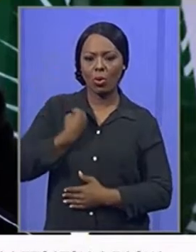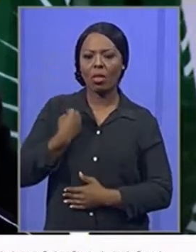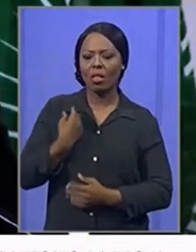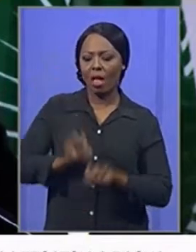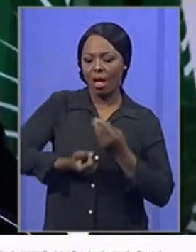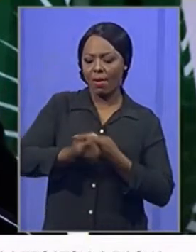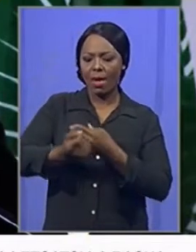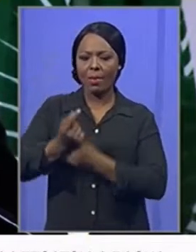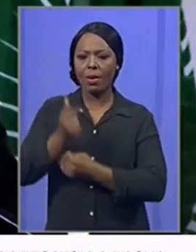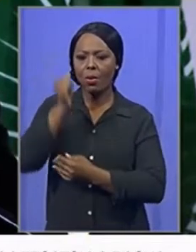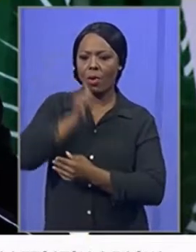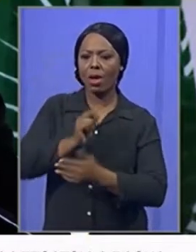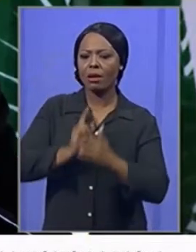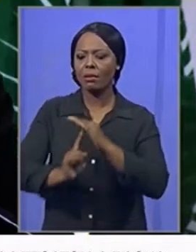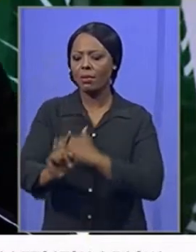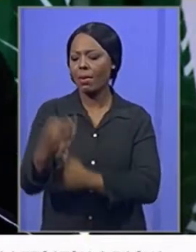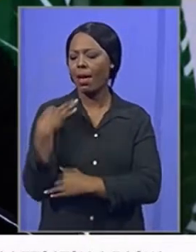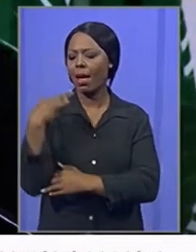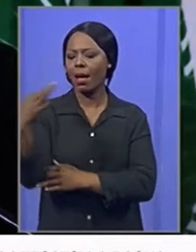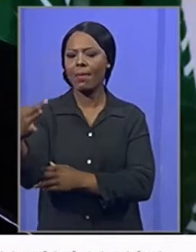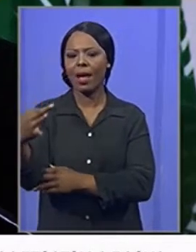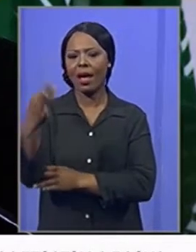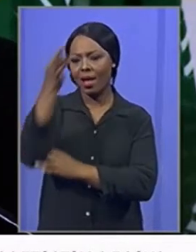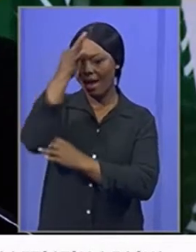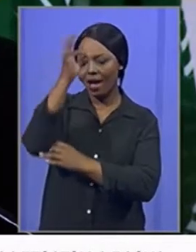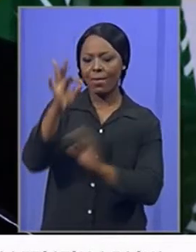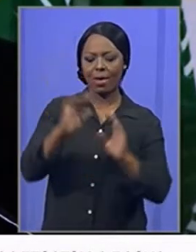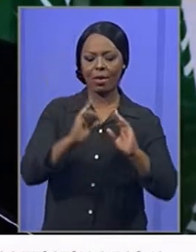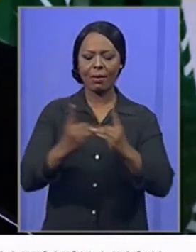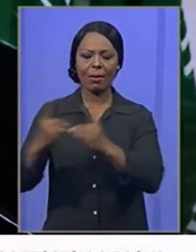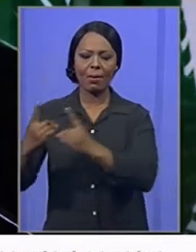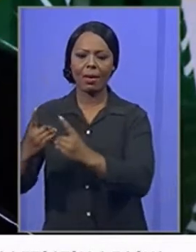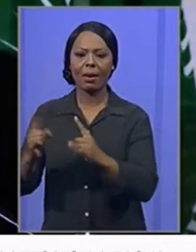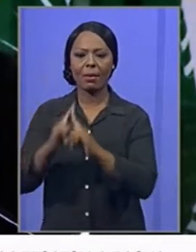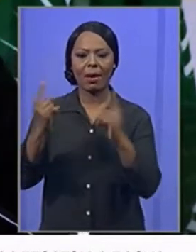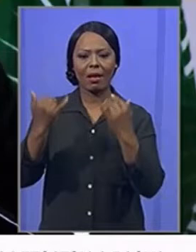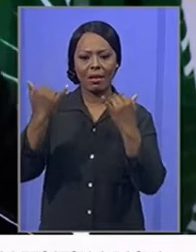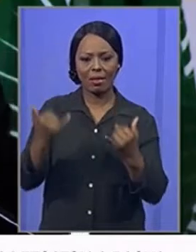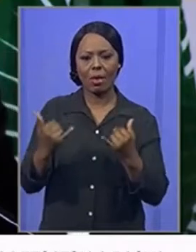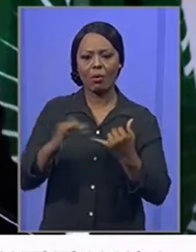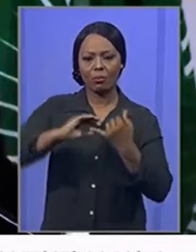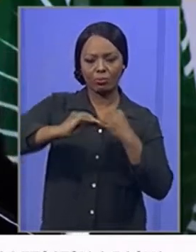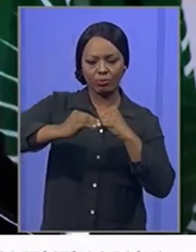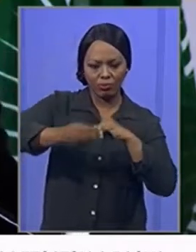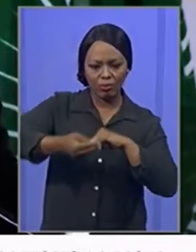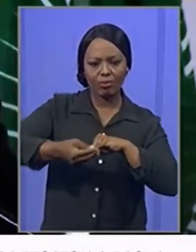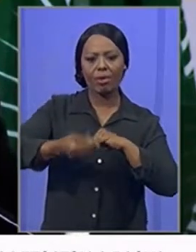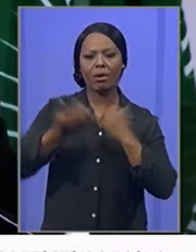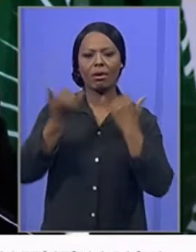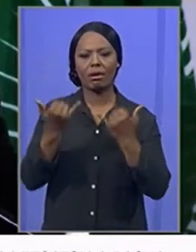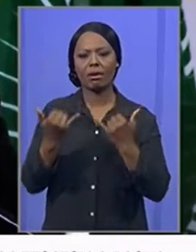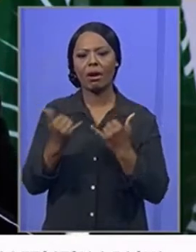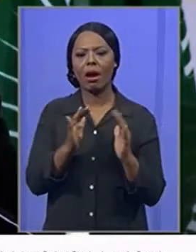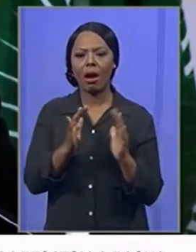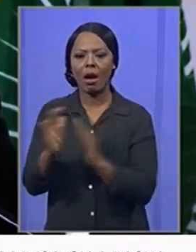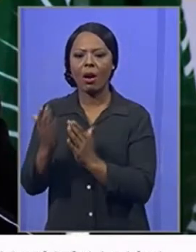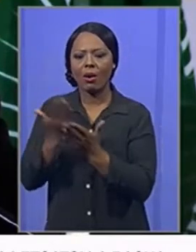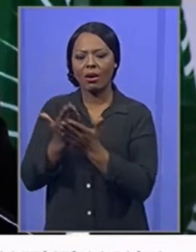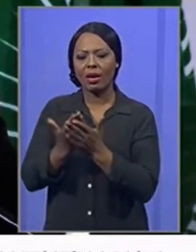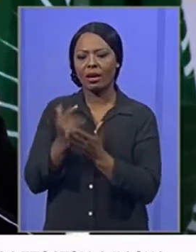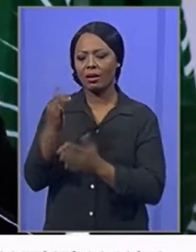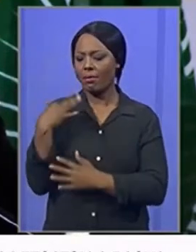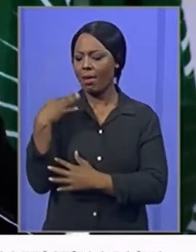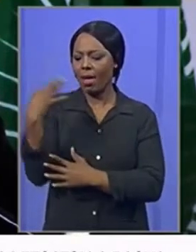enter the public service, we are reducing the cost and effort of applying for